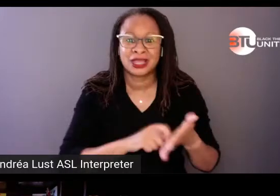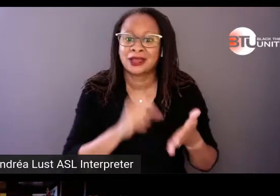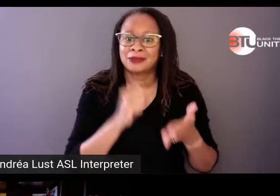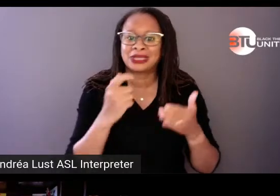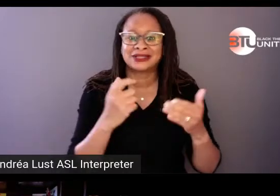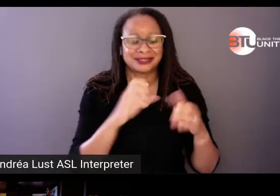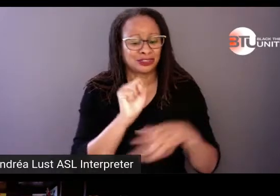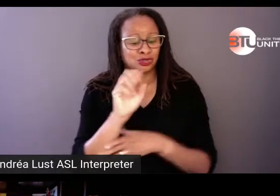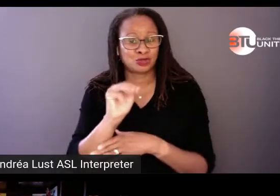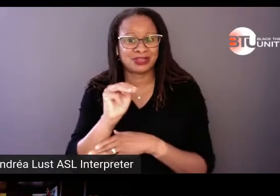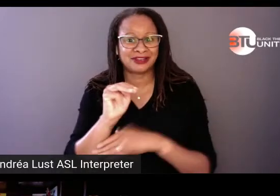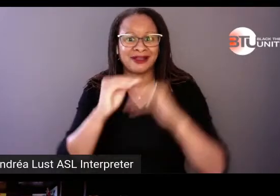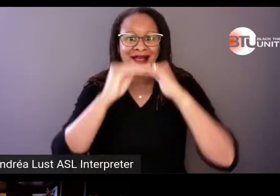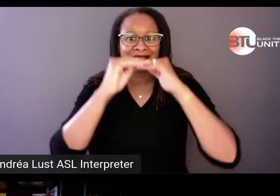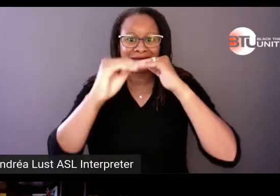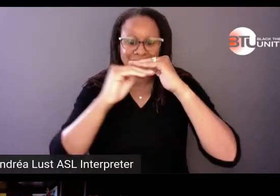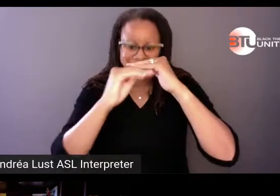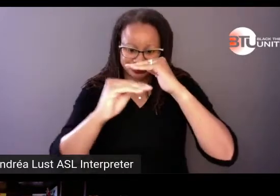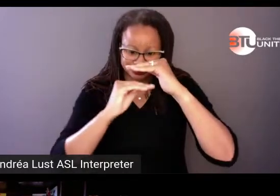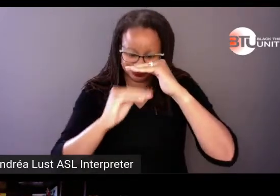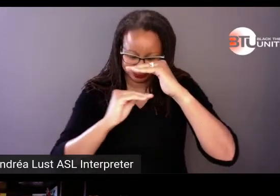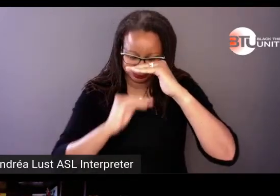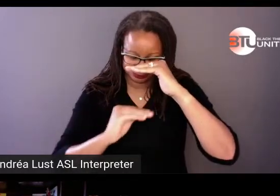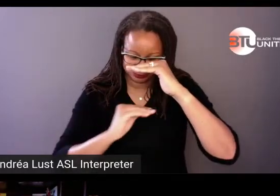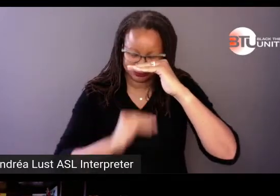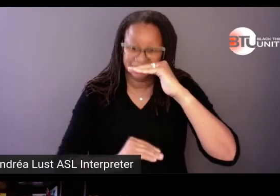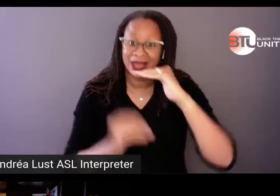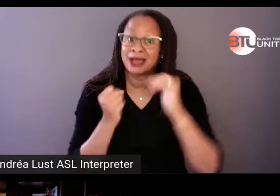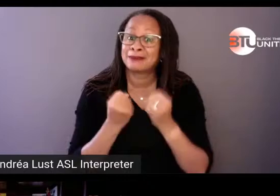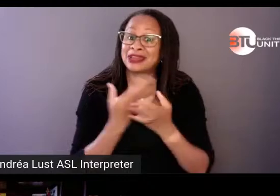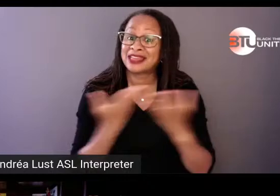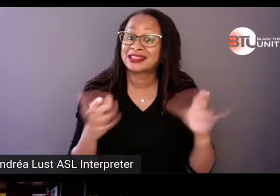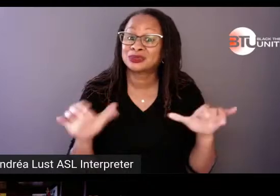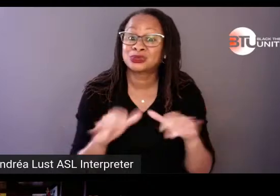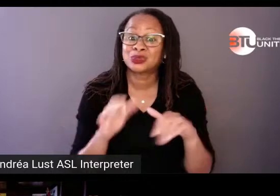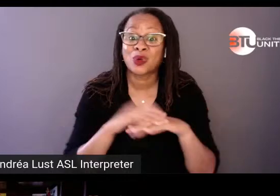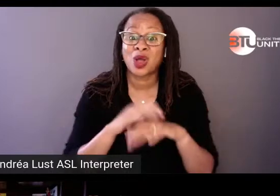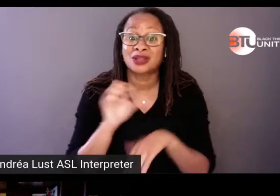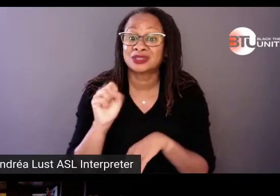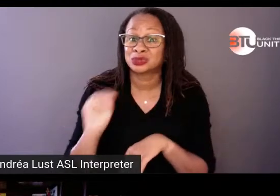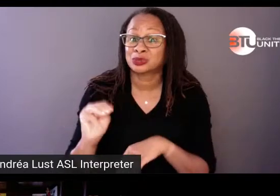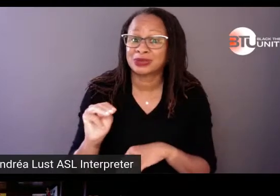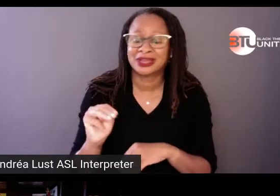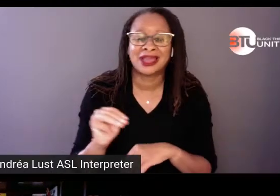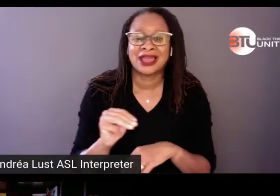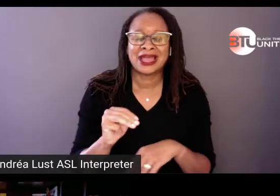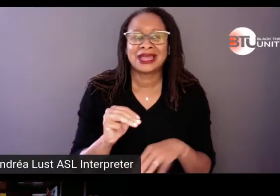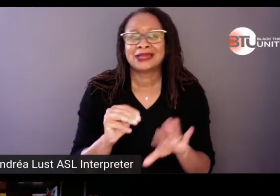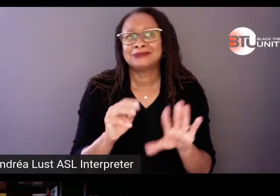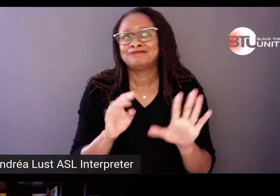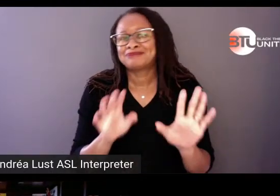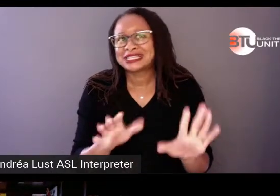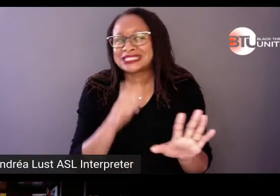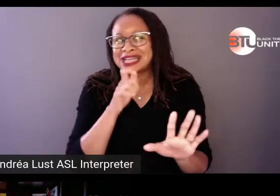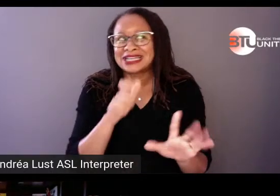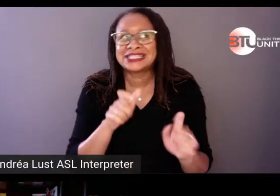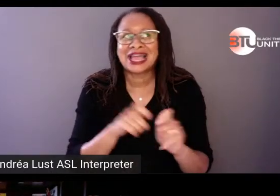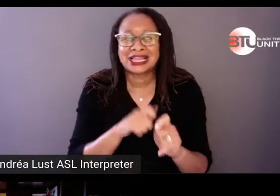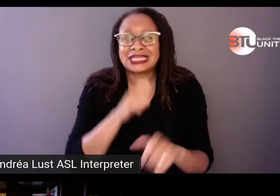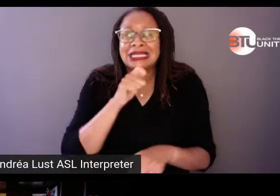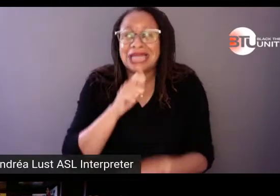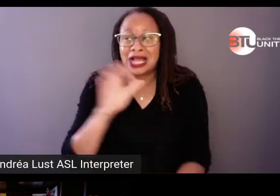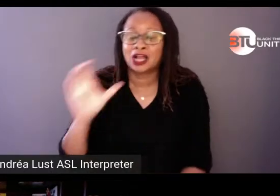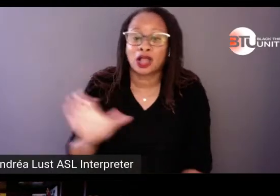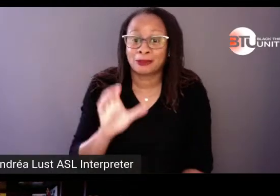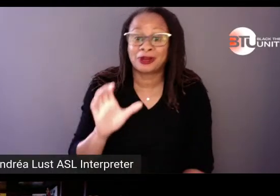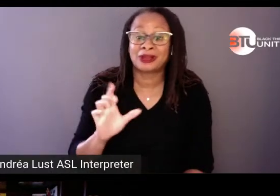to a lot of what we do on social media. It's not that it's not copyright infringement. It's just that in the world we